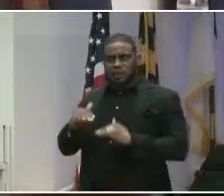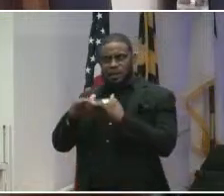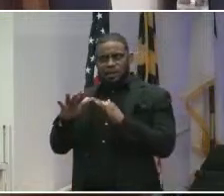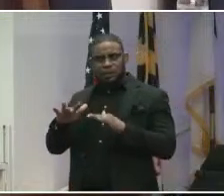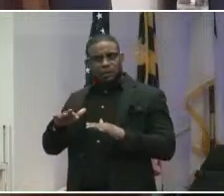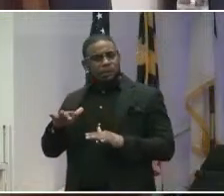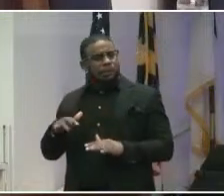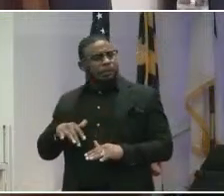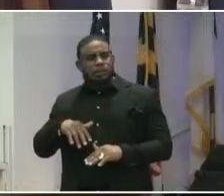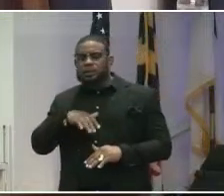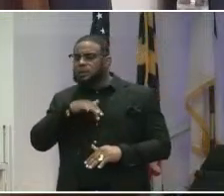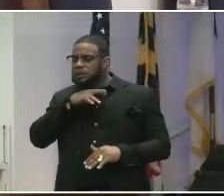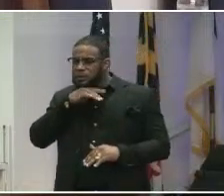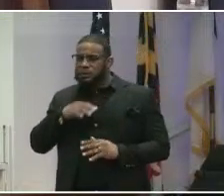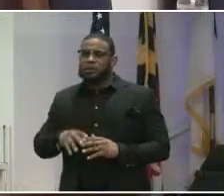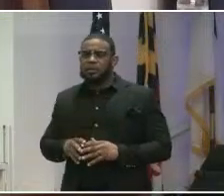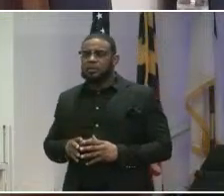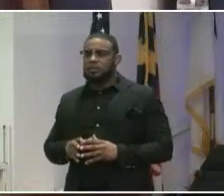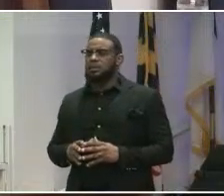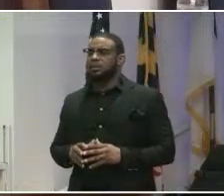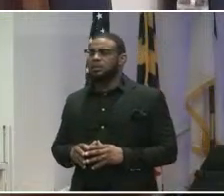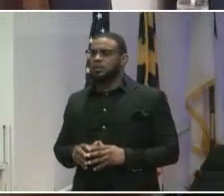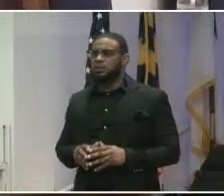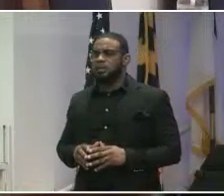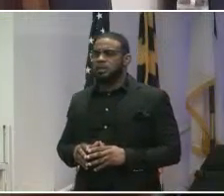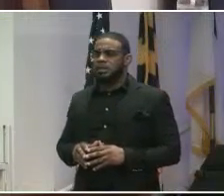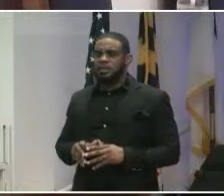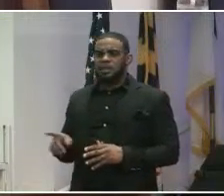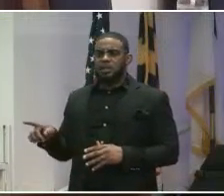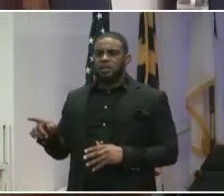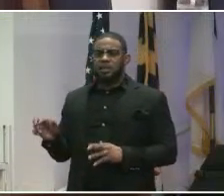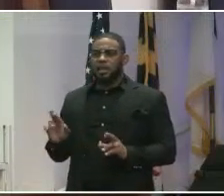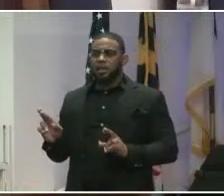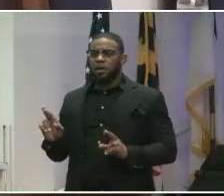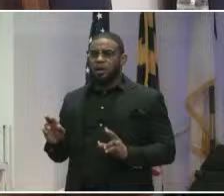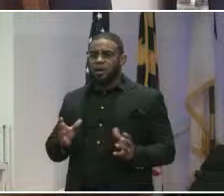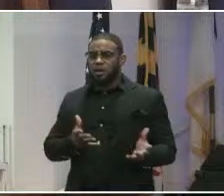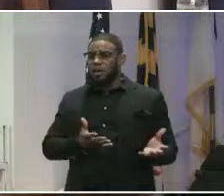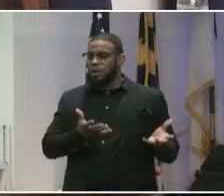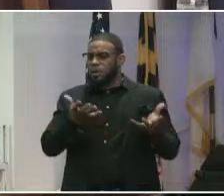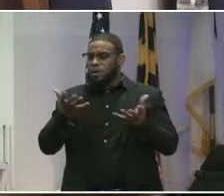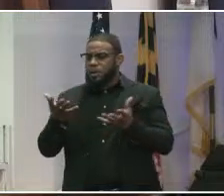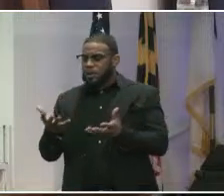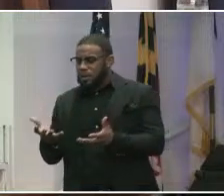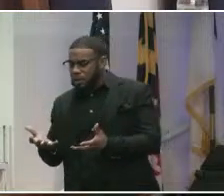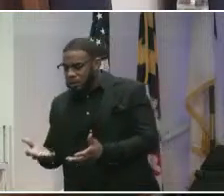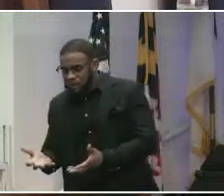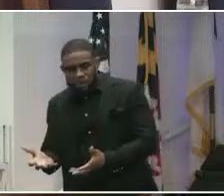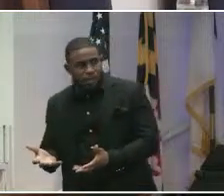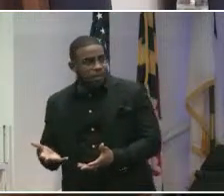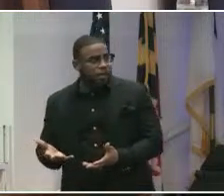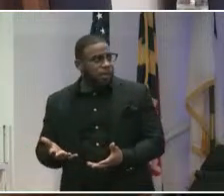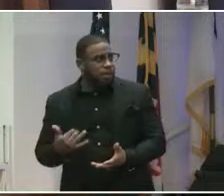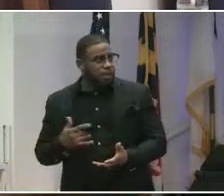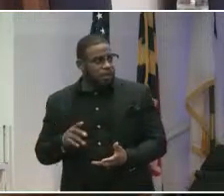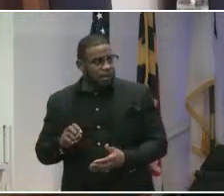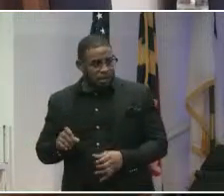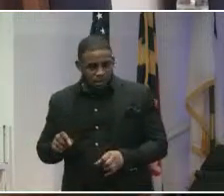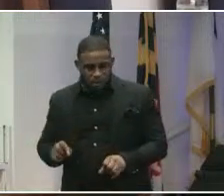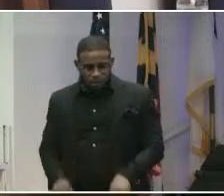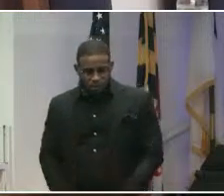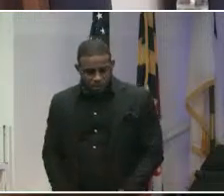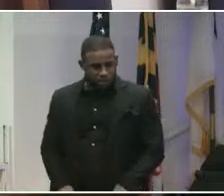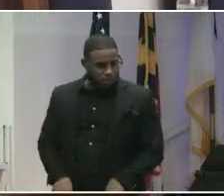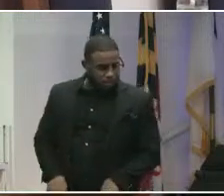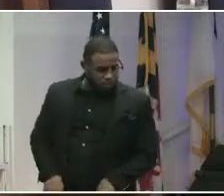little untidy. And they got ready to put me down, just like this right here. They say my legs just hit the floor,